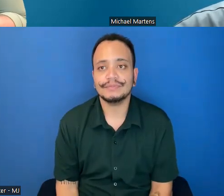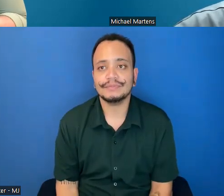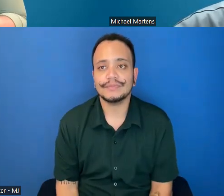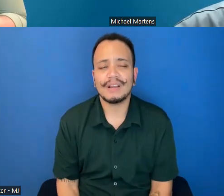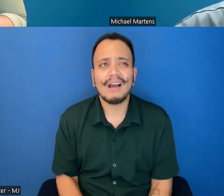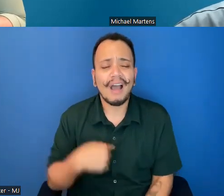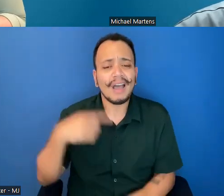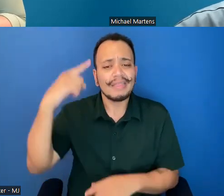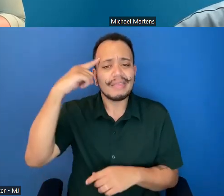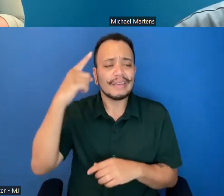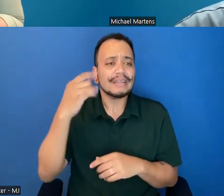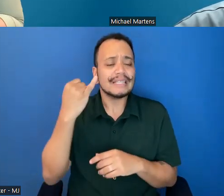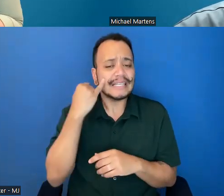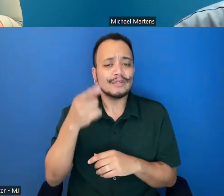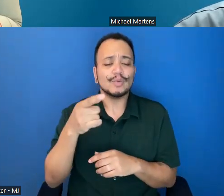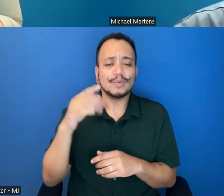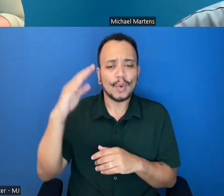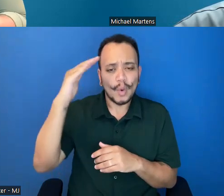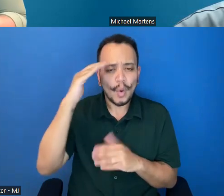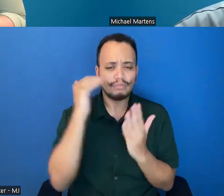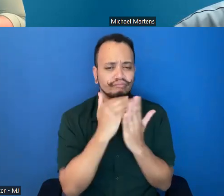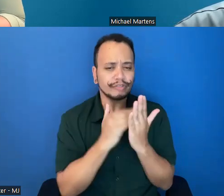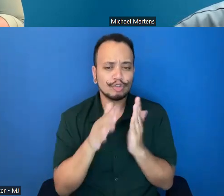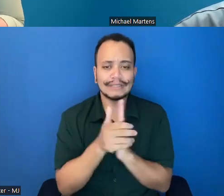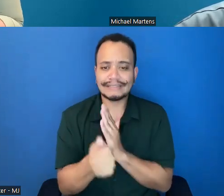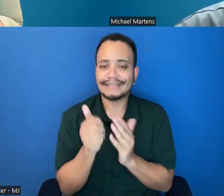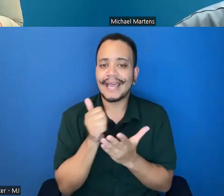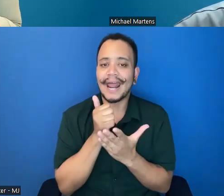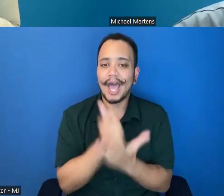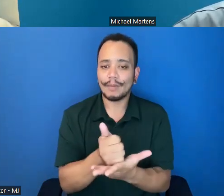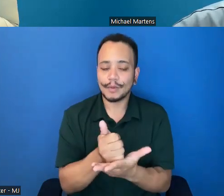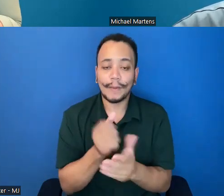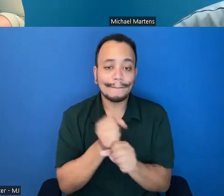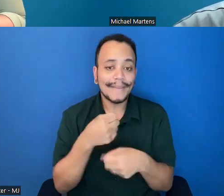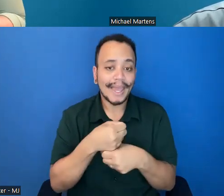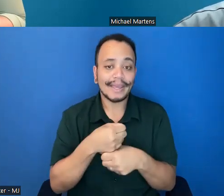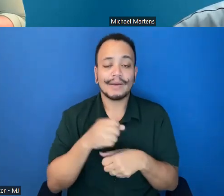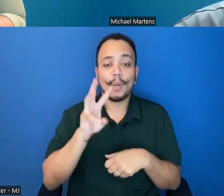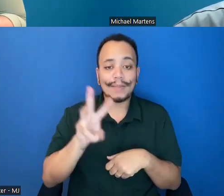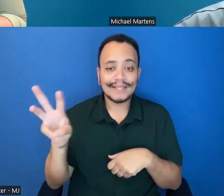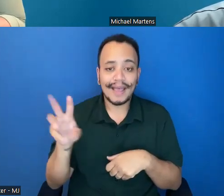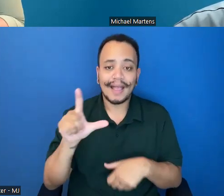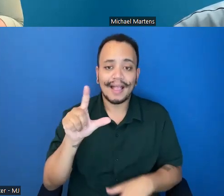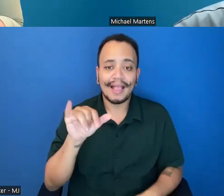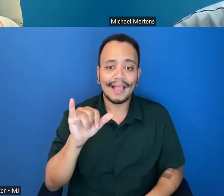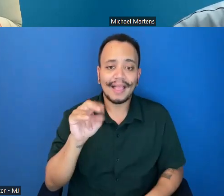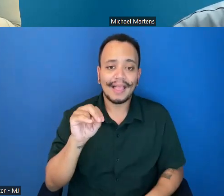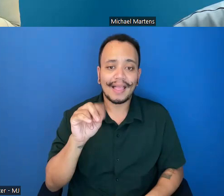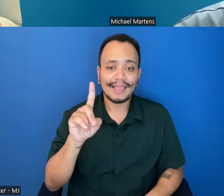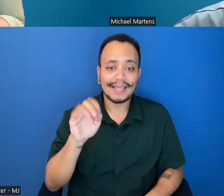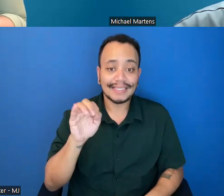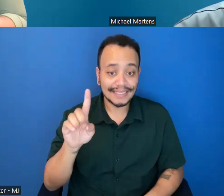think, helps you as you create a LinkedIn profile and as you put